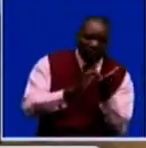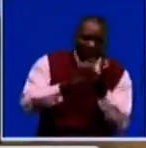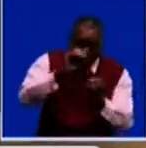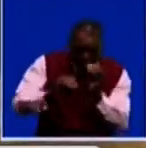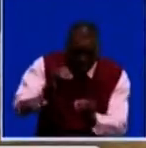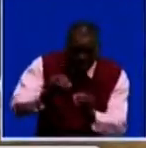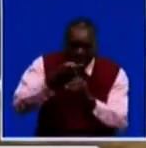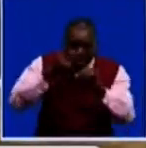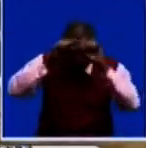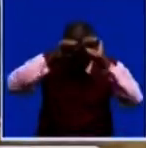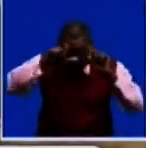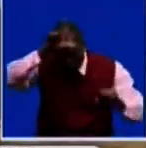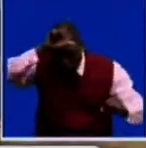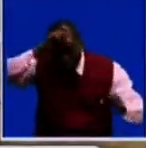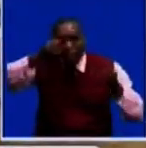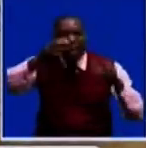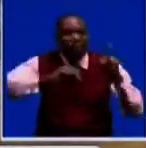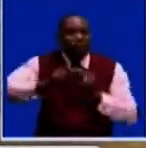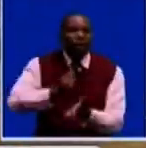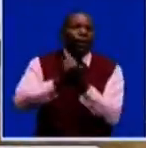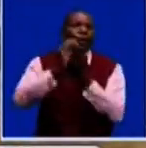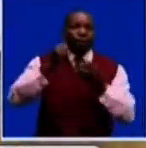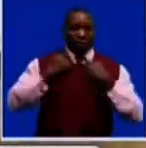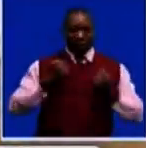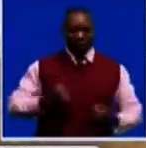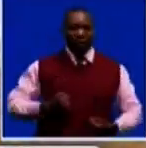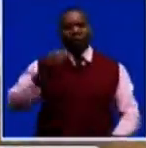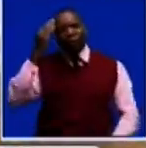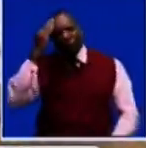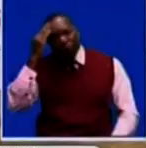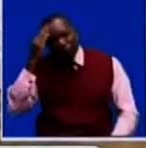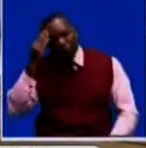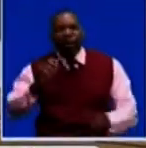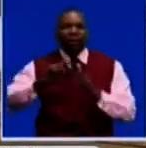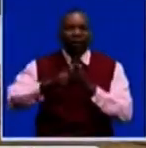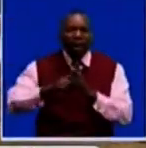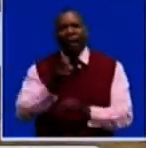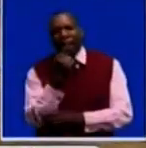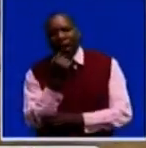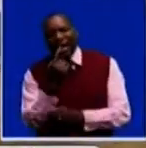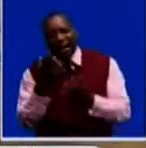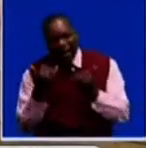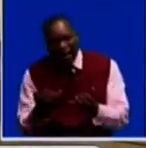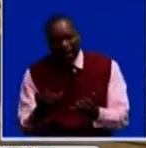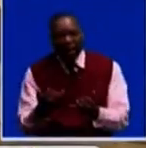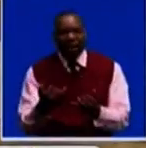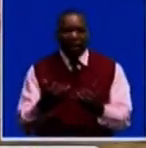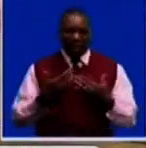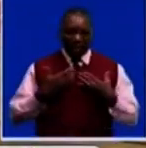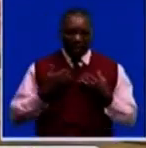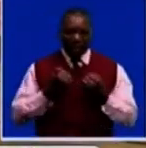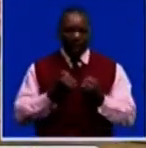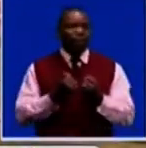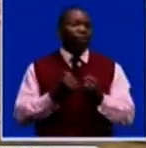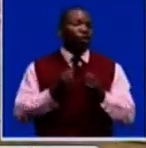Lungu has helped more people in knowing their status and commence medication immediately. And Lusaka District Health